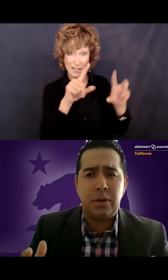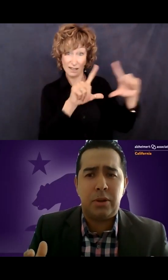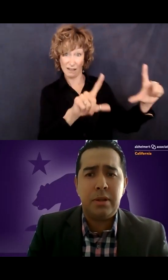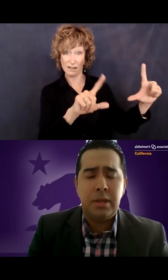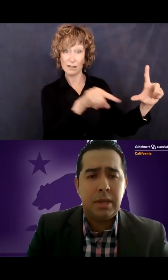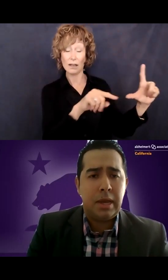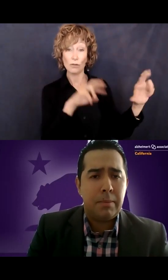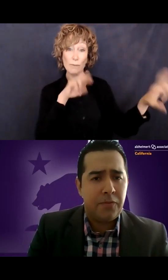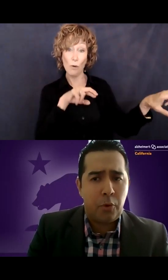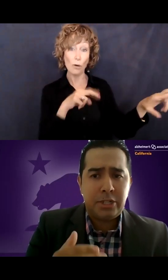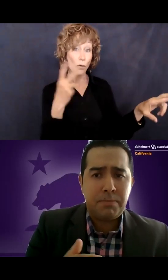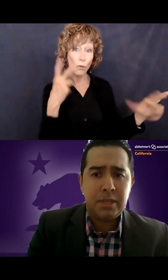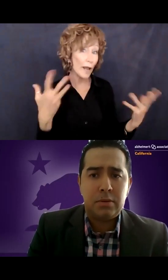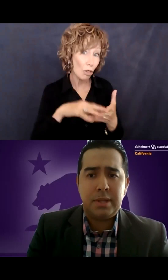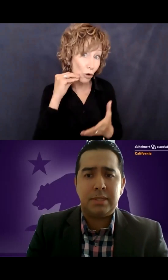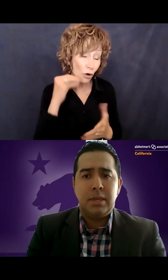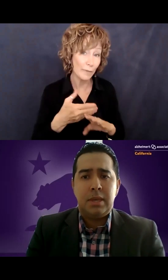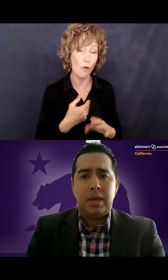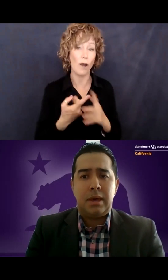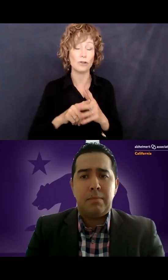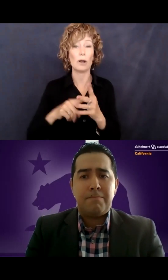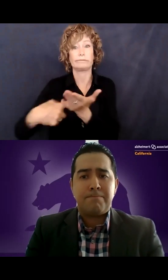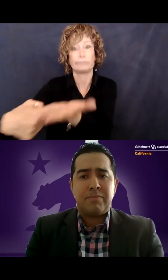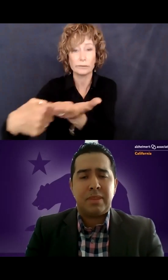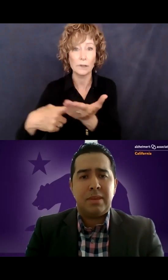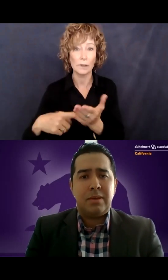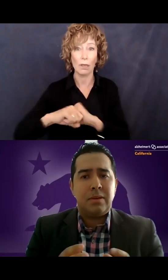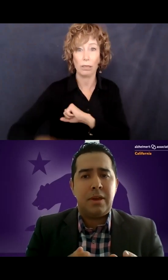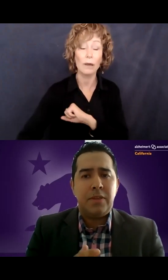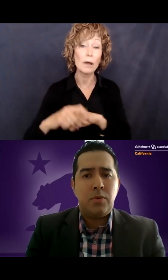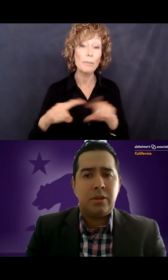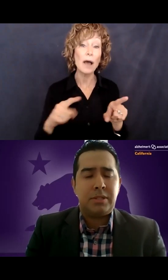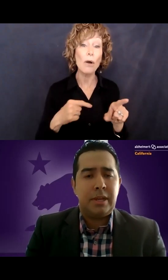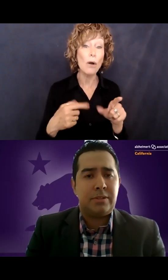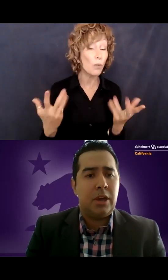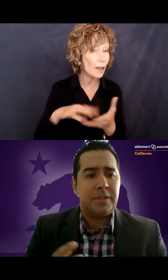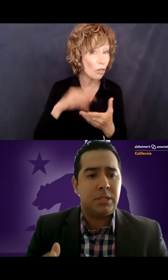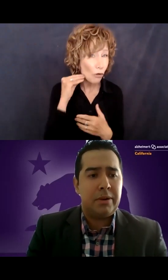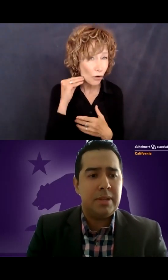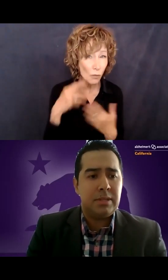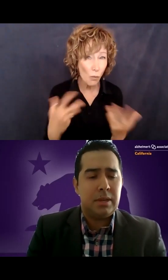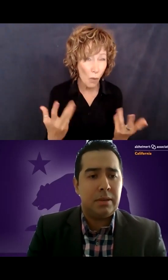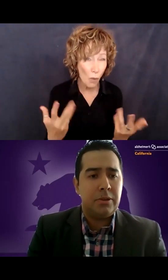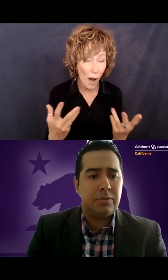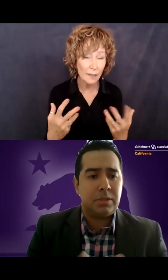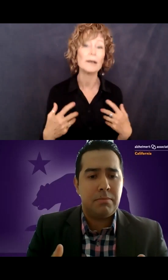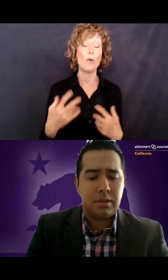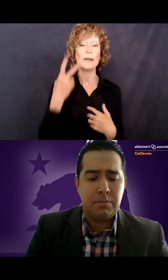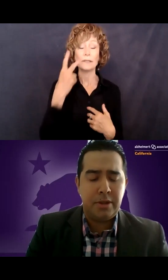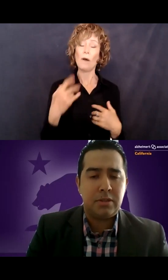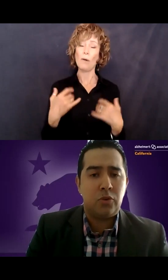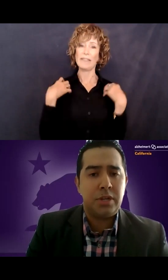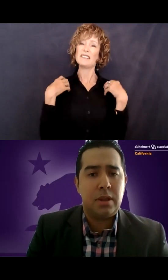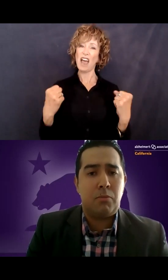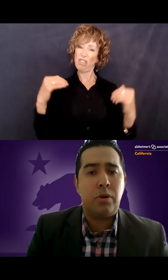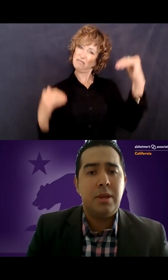that we learned before I jump into it is, I think we understand there's health disparities. Some